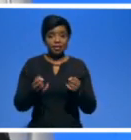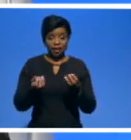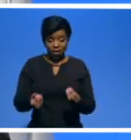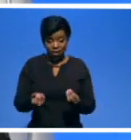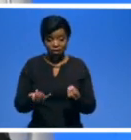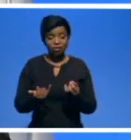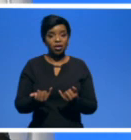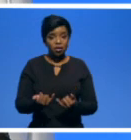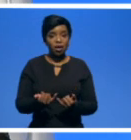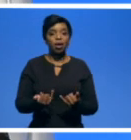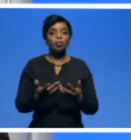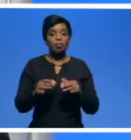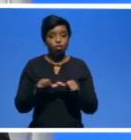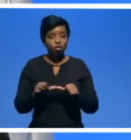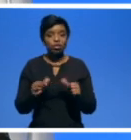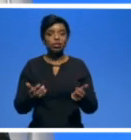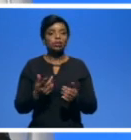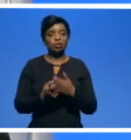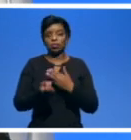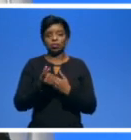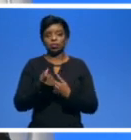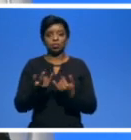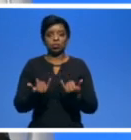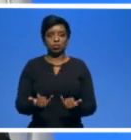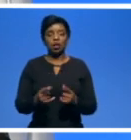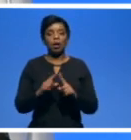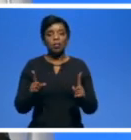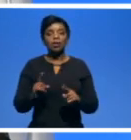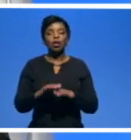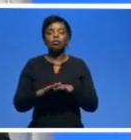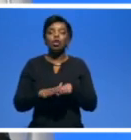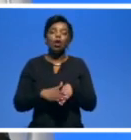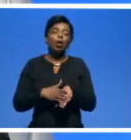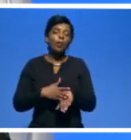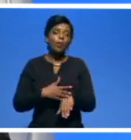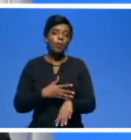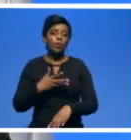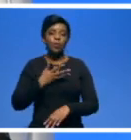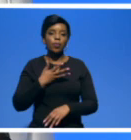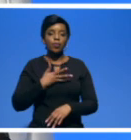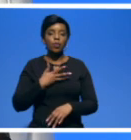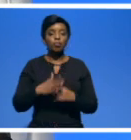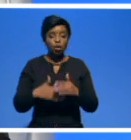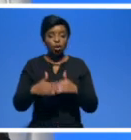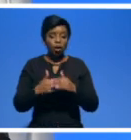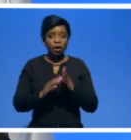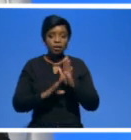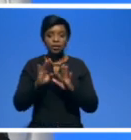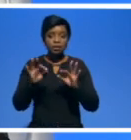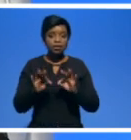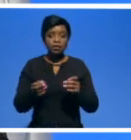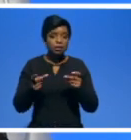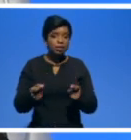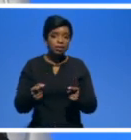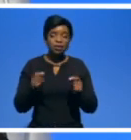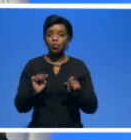starting to come into place, but we're moving ka pace a slow tata. I don't want to progress immediately, and progress